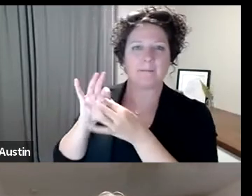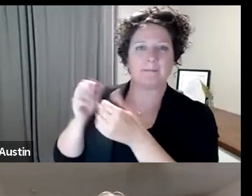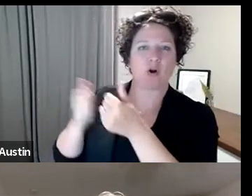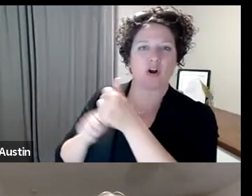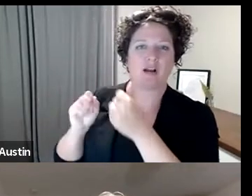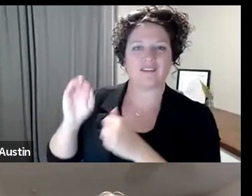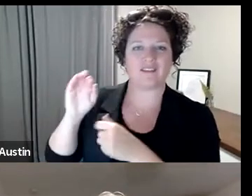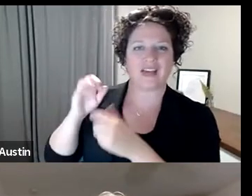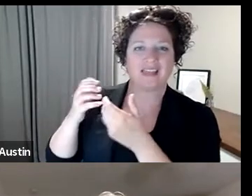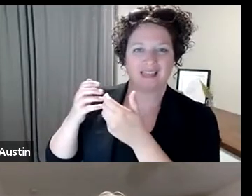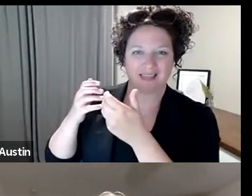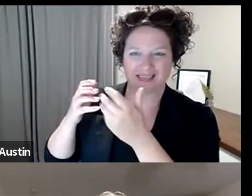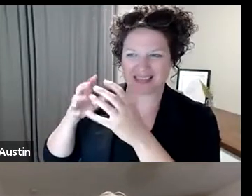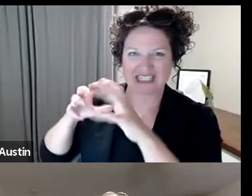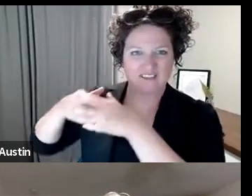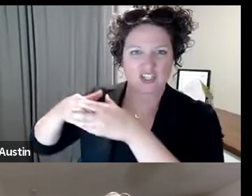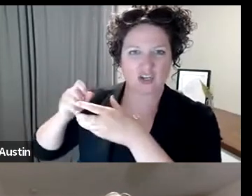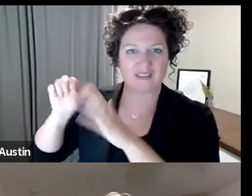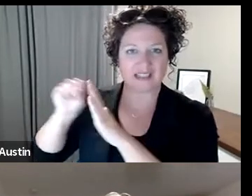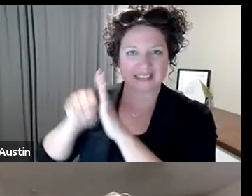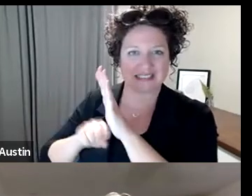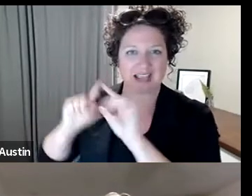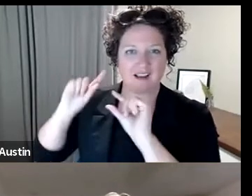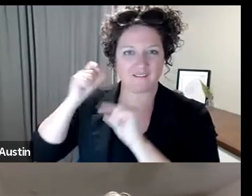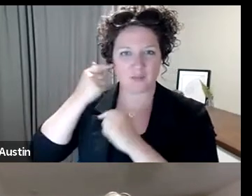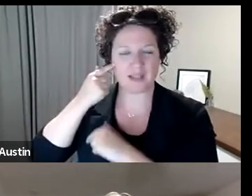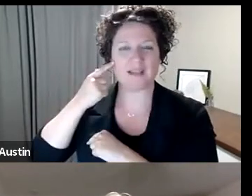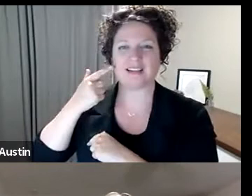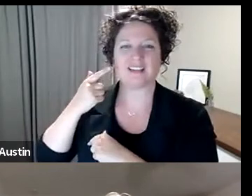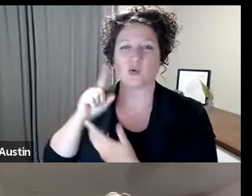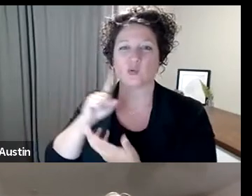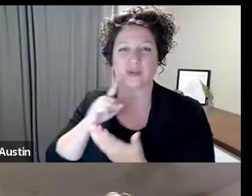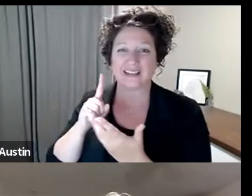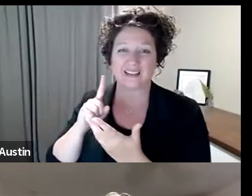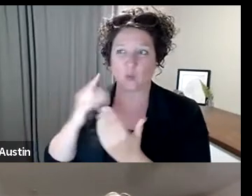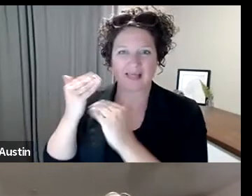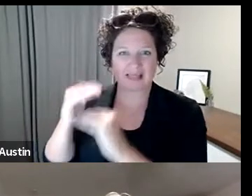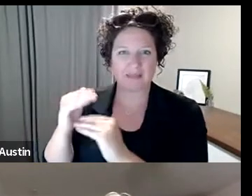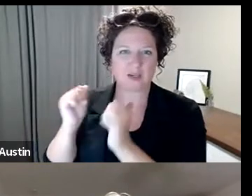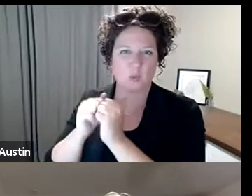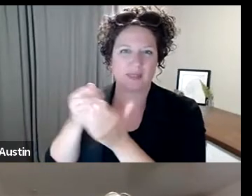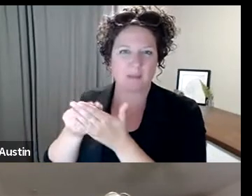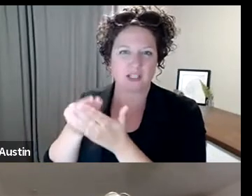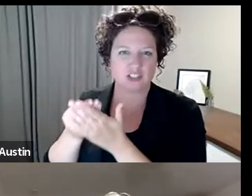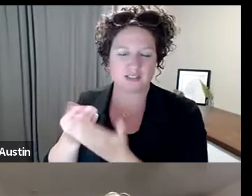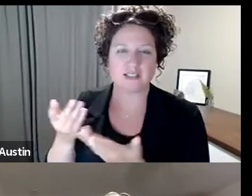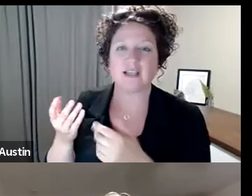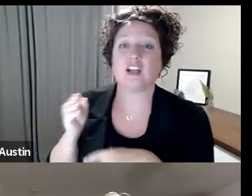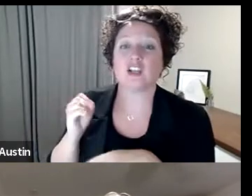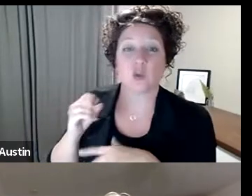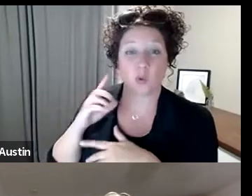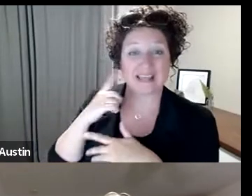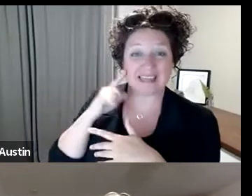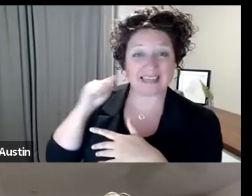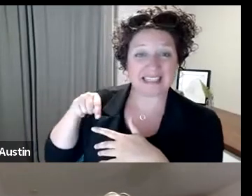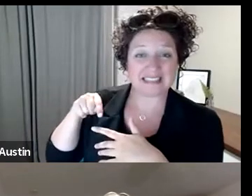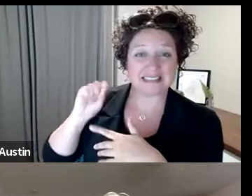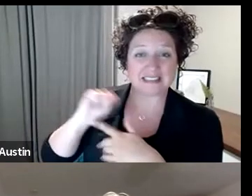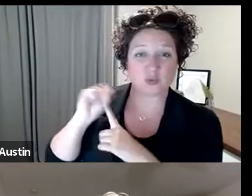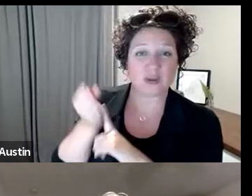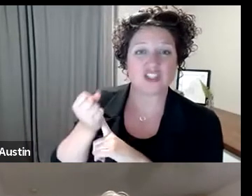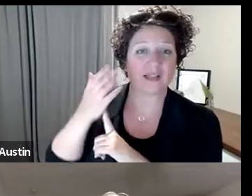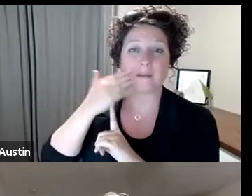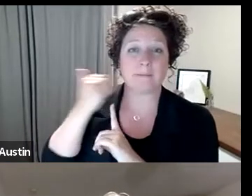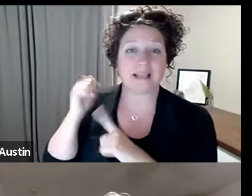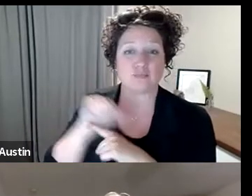a state government, and so as such is limited by budgetary constraints. And so in these situations, best